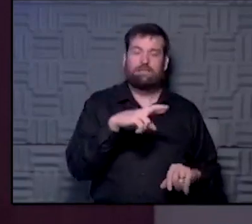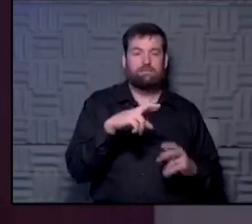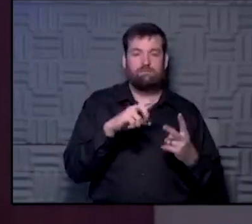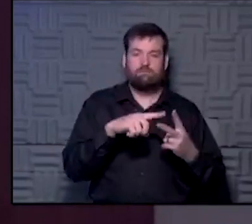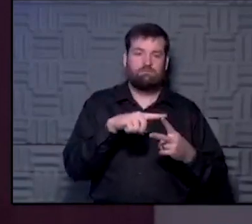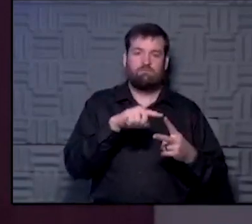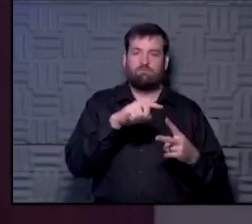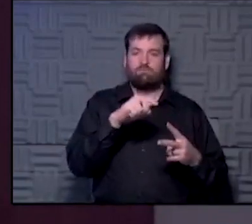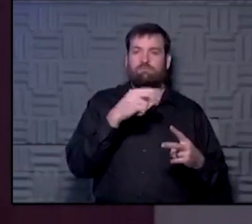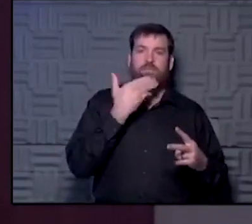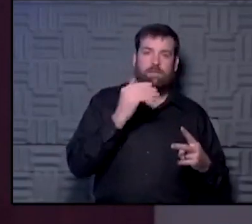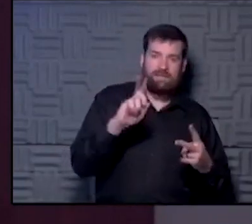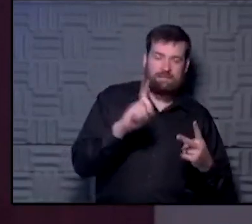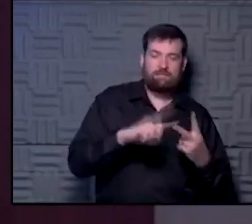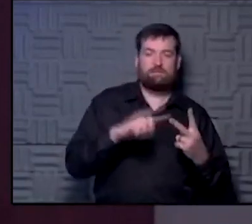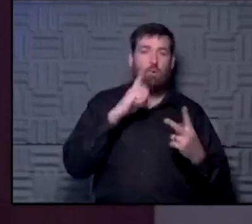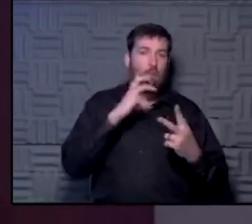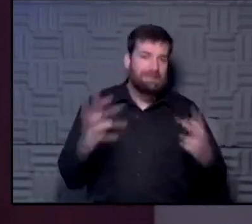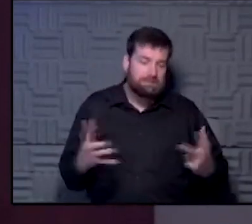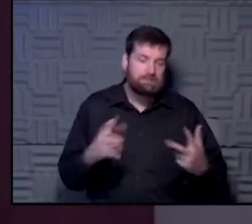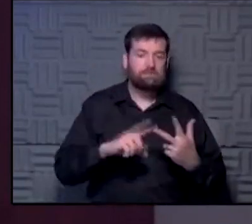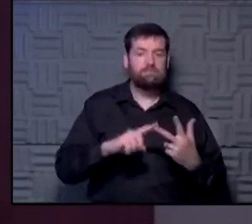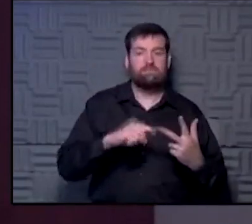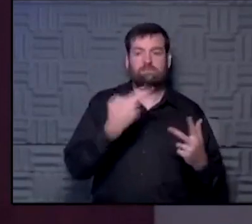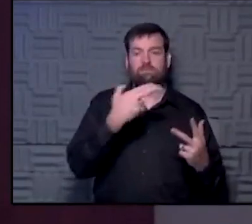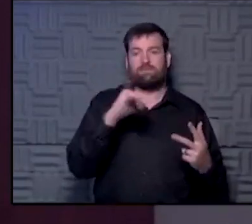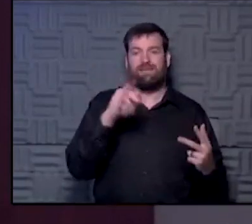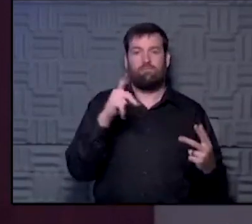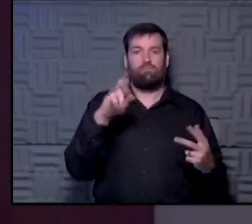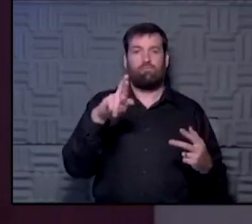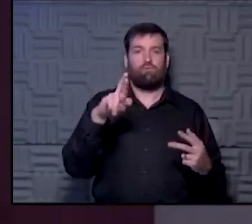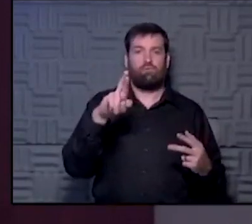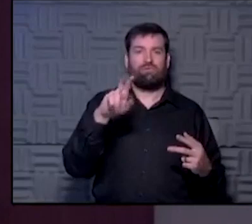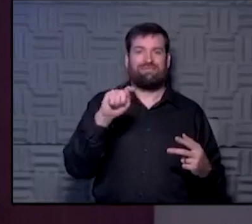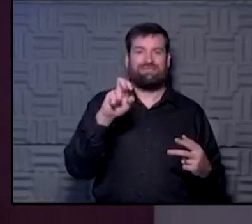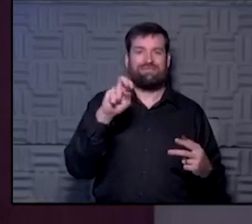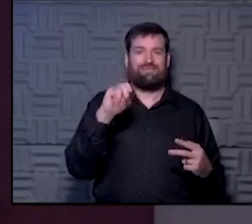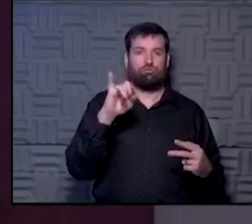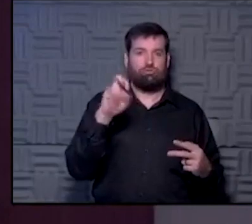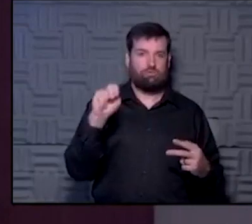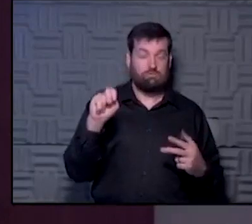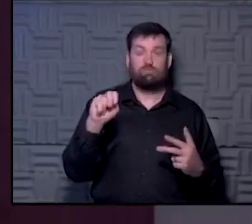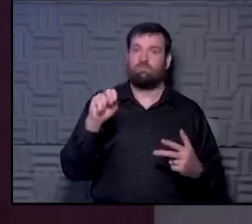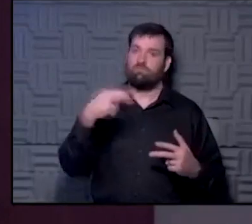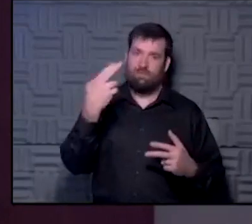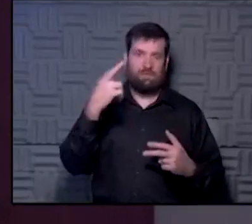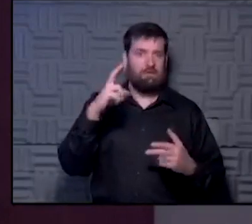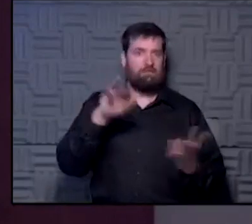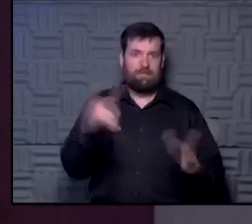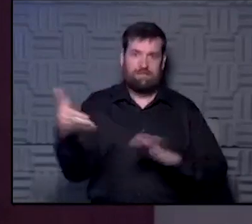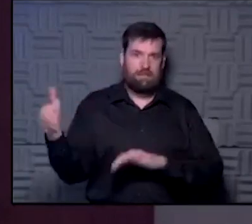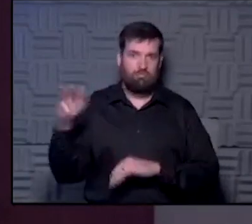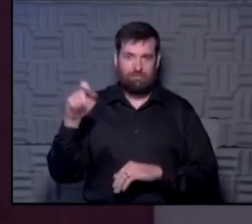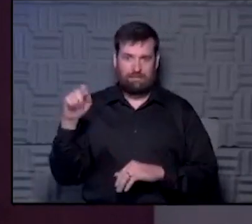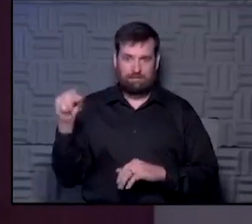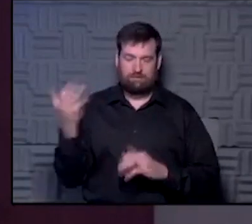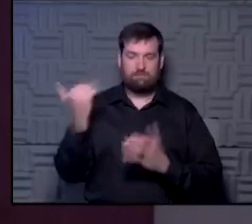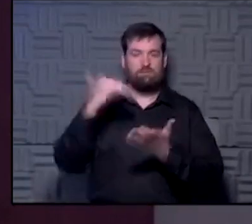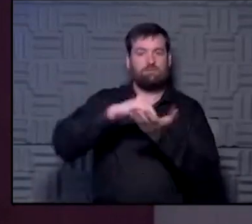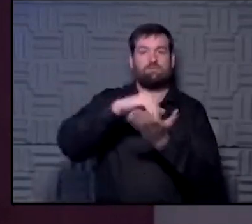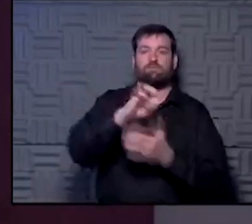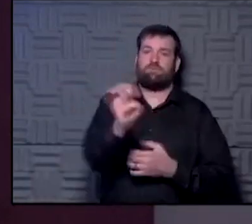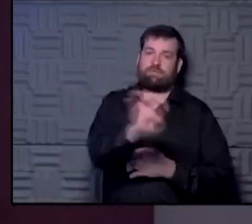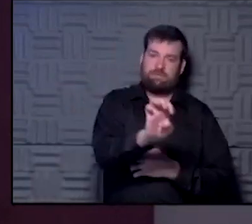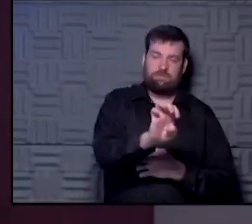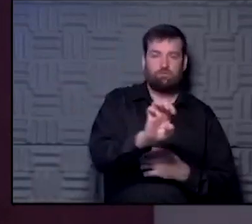of hypertension, and of obesity in Wyandotte County, and those are certainly in the same areas where we're seeing the high death rates, which is largely central,